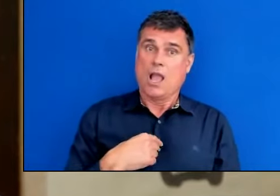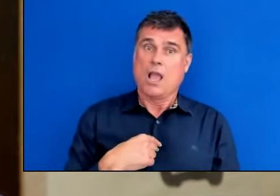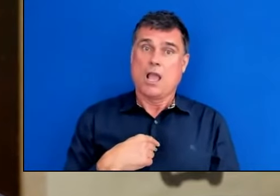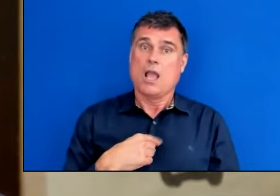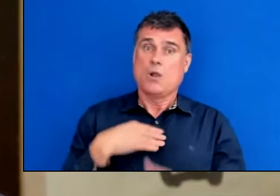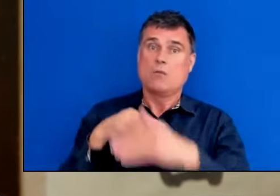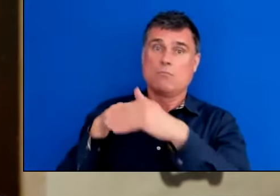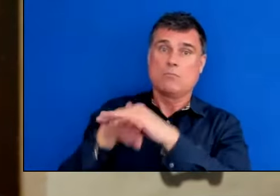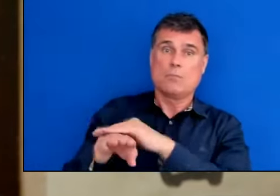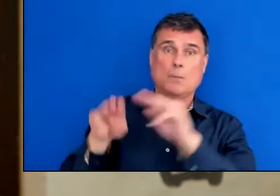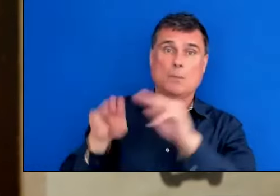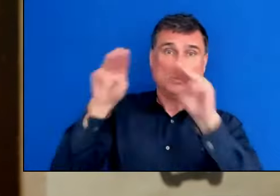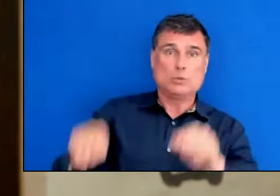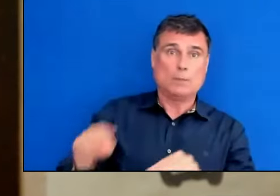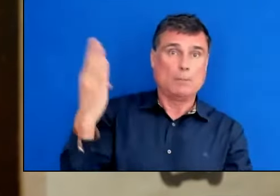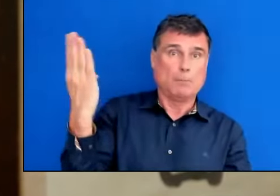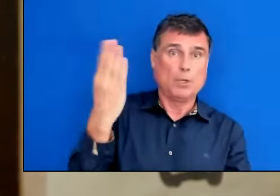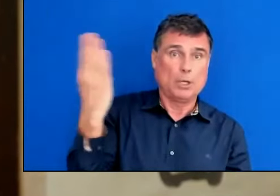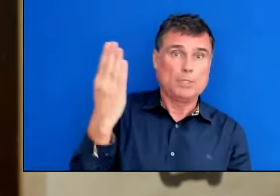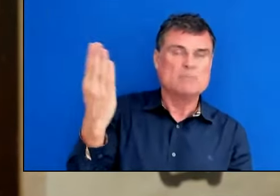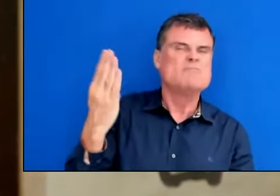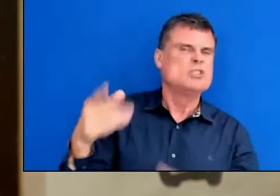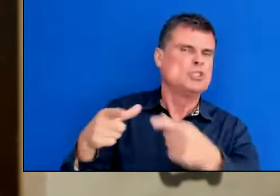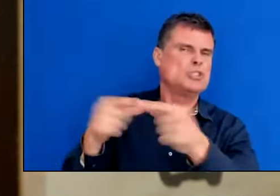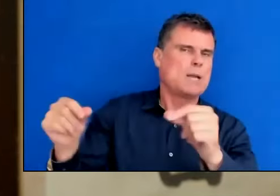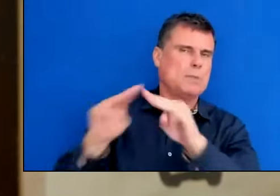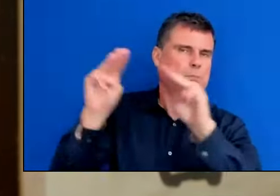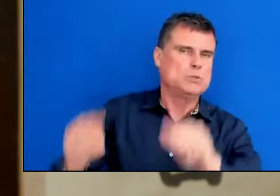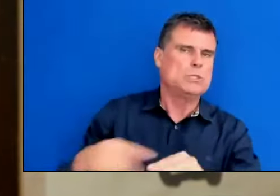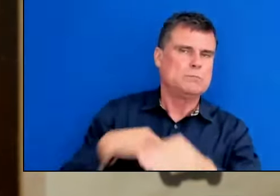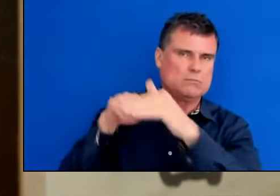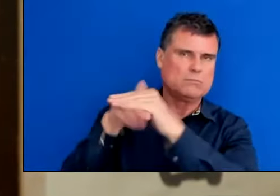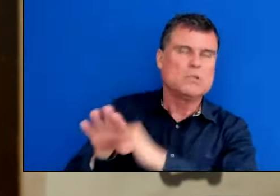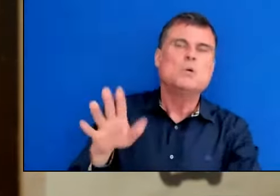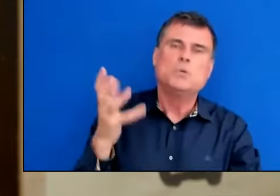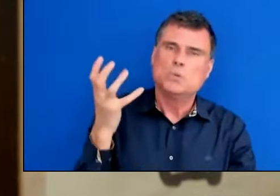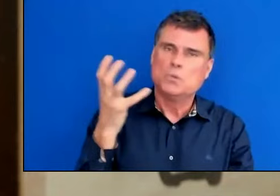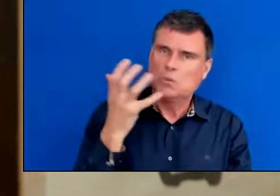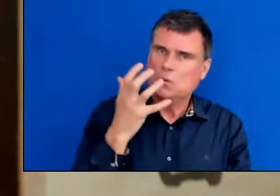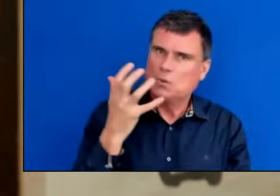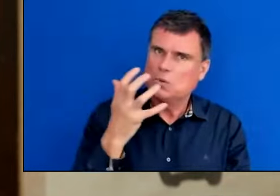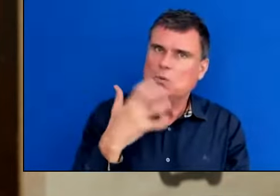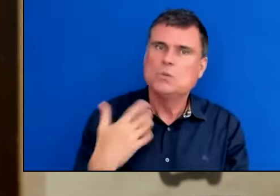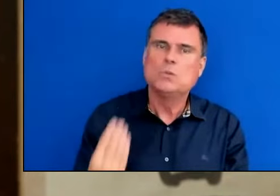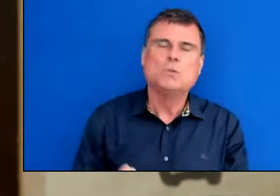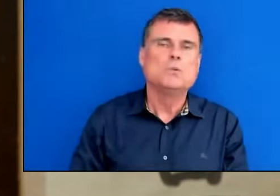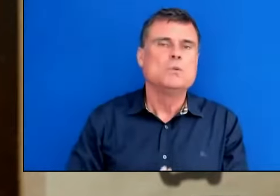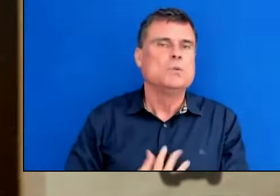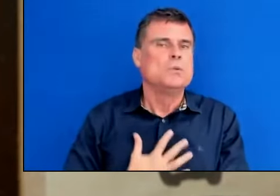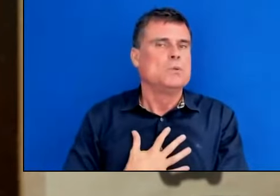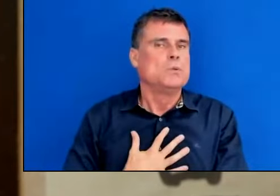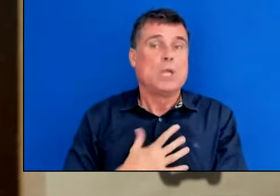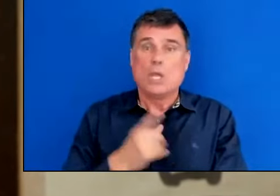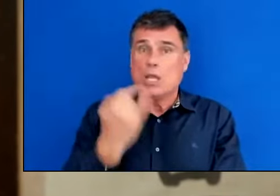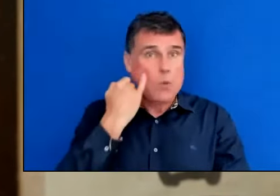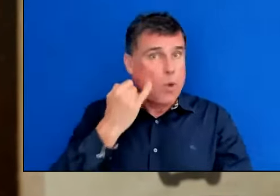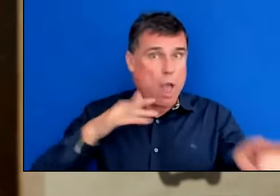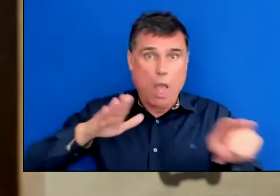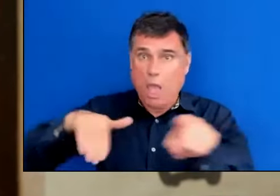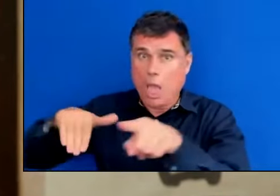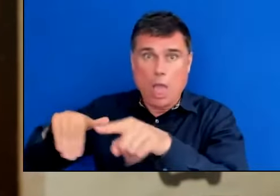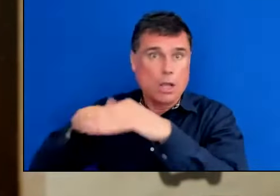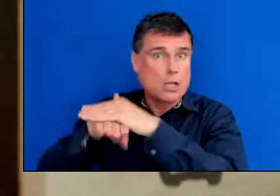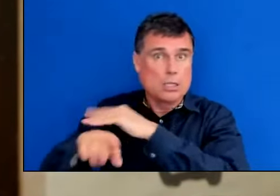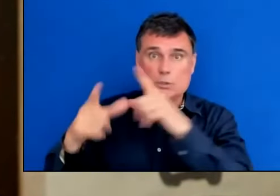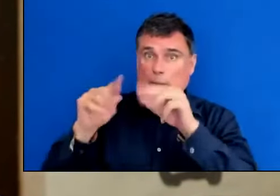I've been to the Nikkei Museum in Burnaby several times. It's powerful, it's moving, and for those who have not yet been,